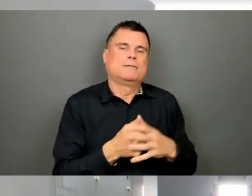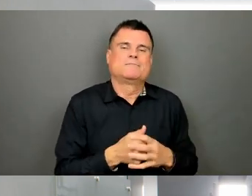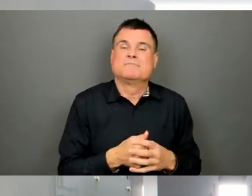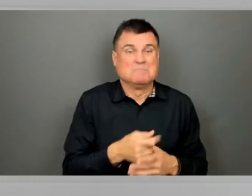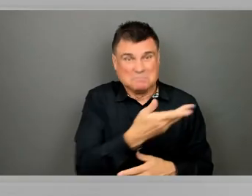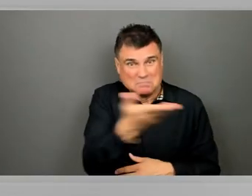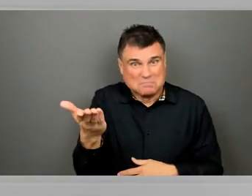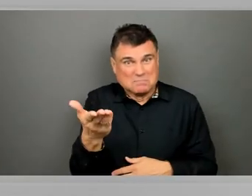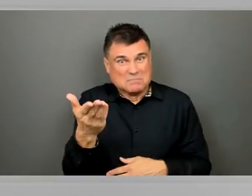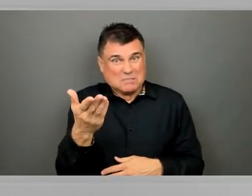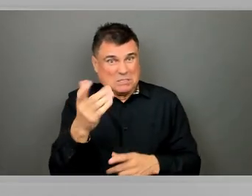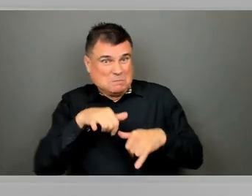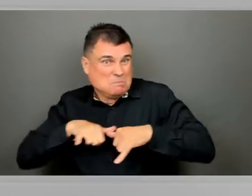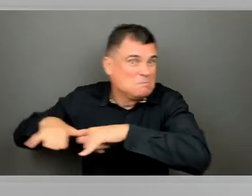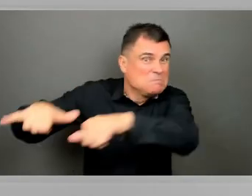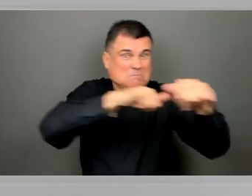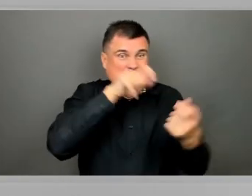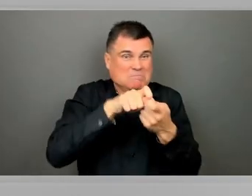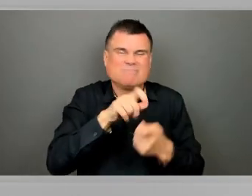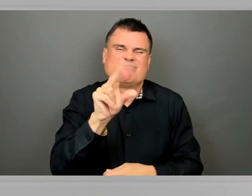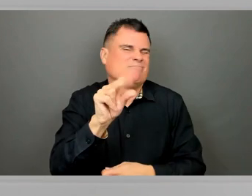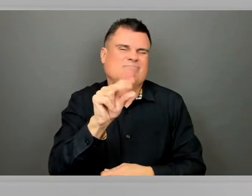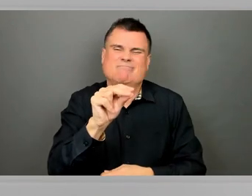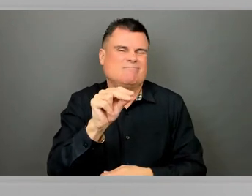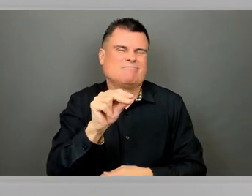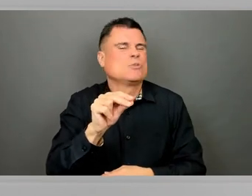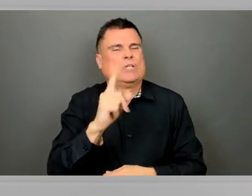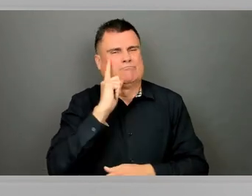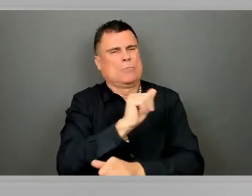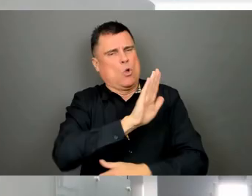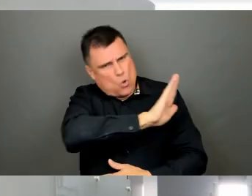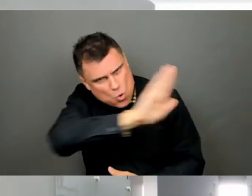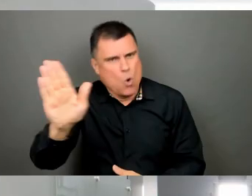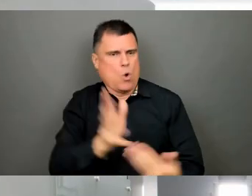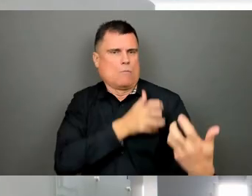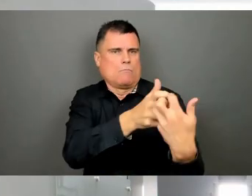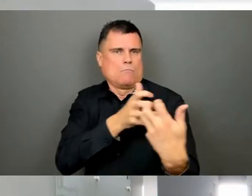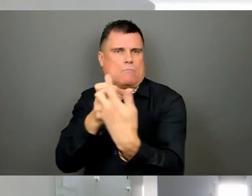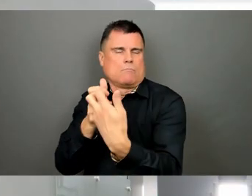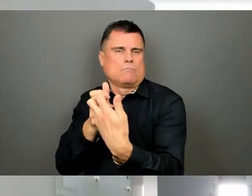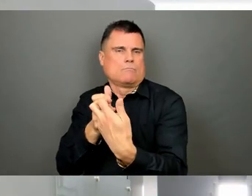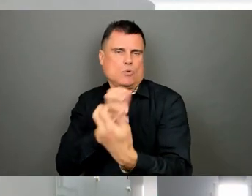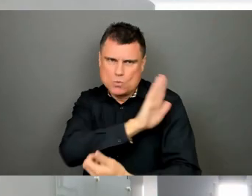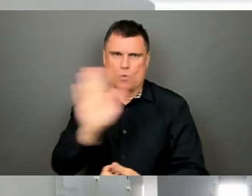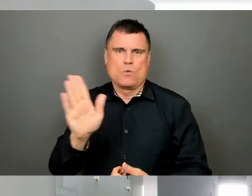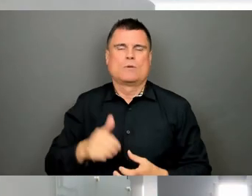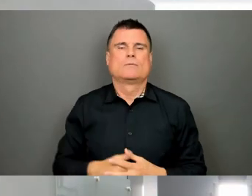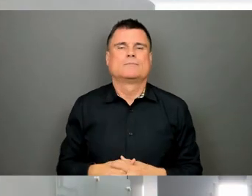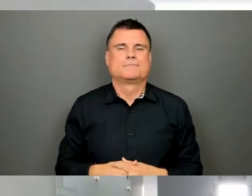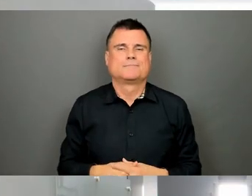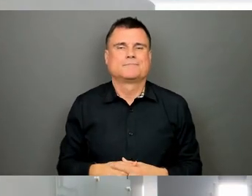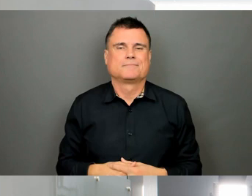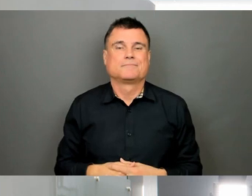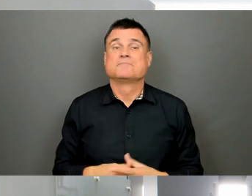you can, and know that you don't have to look like anybody else doing this movement. So let's practice that, and we're going to actually add up the timing a